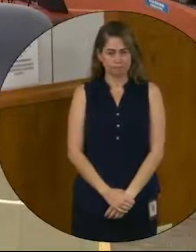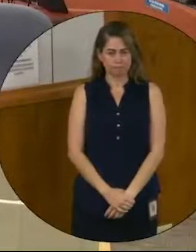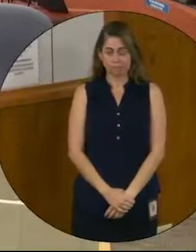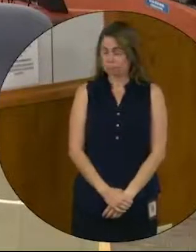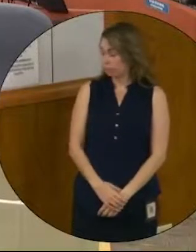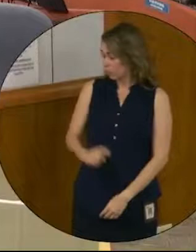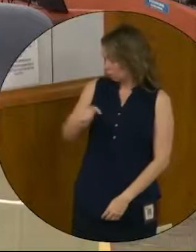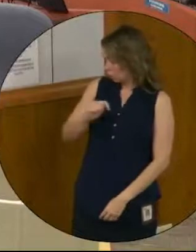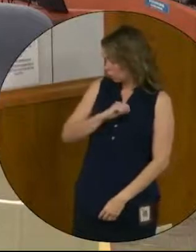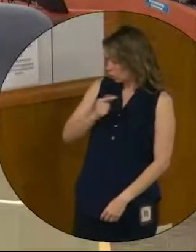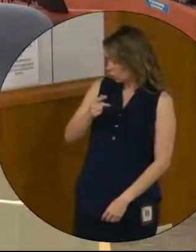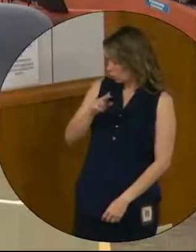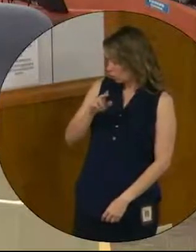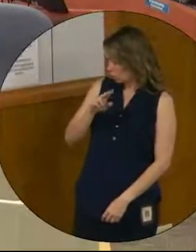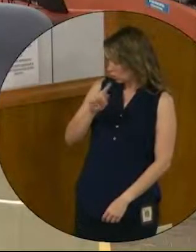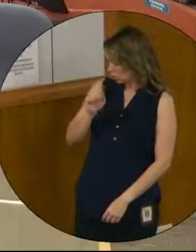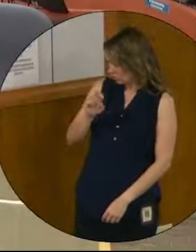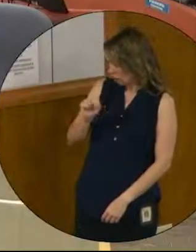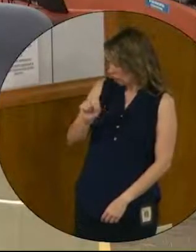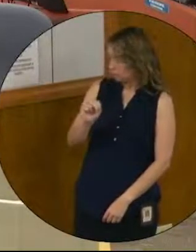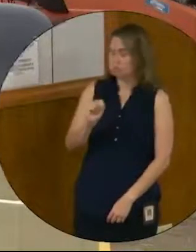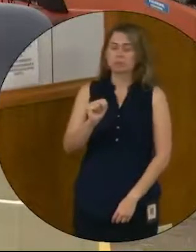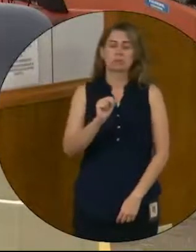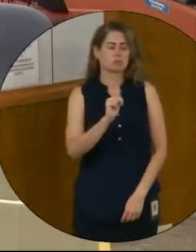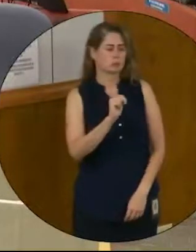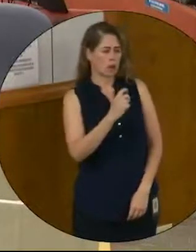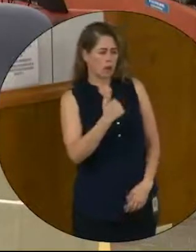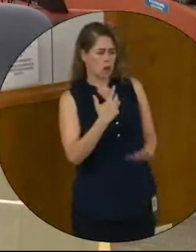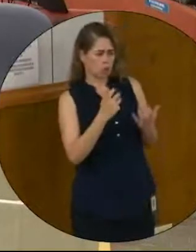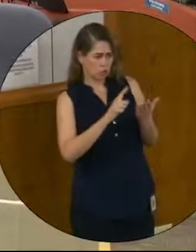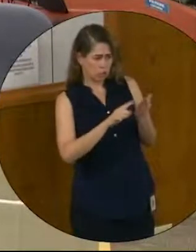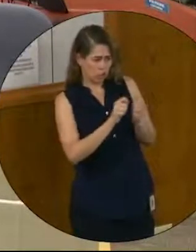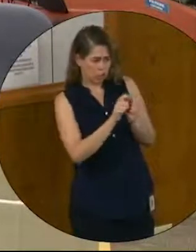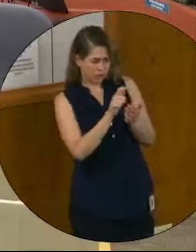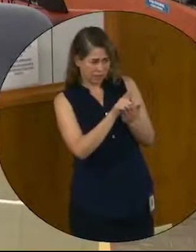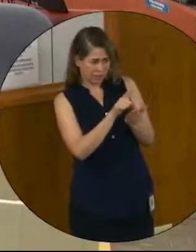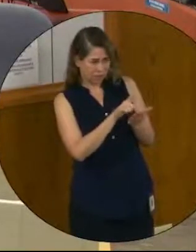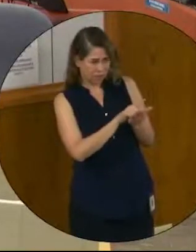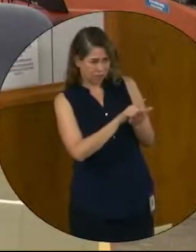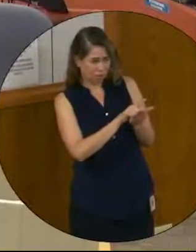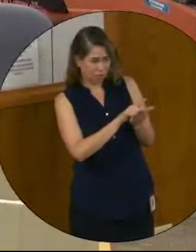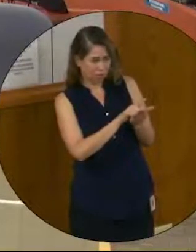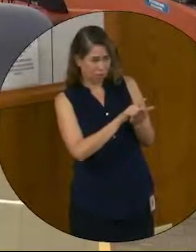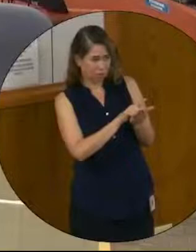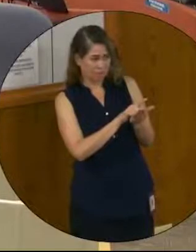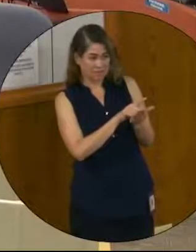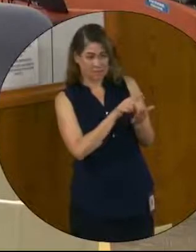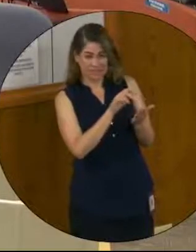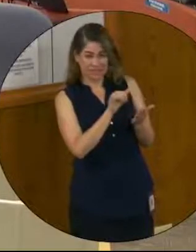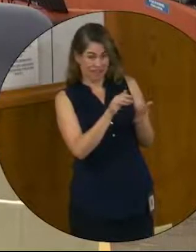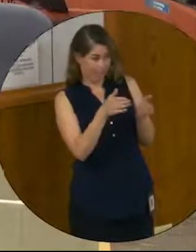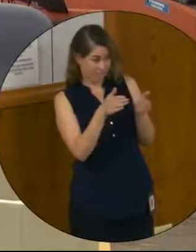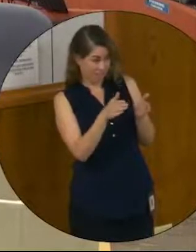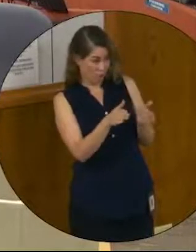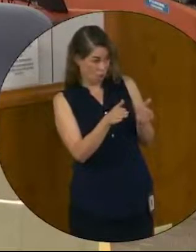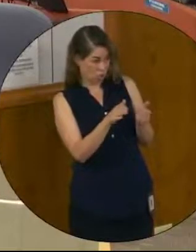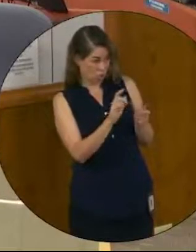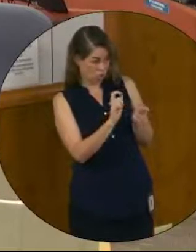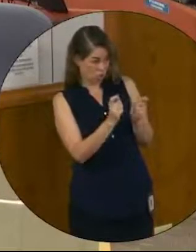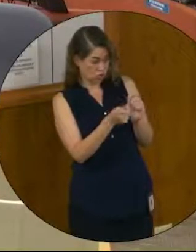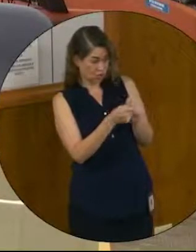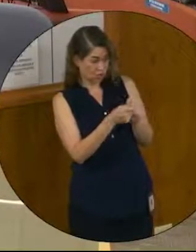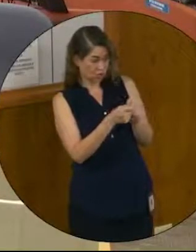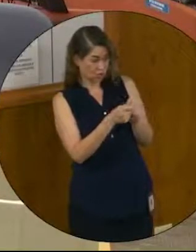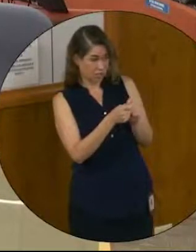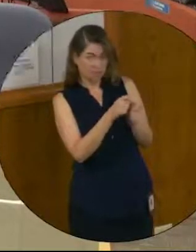Trustee Guzman? I'd like to check in with legal to see if we are allowed to change the date